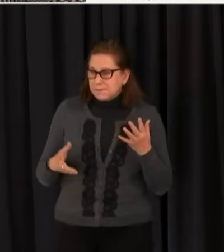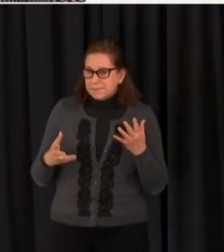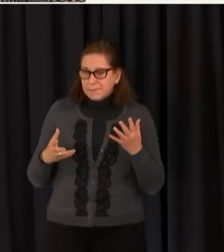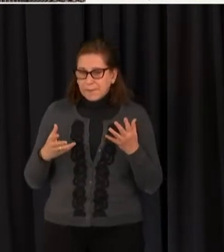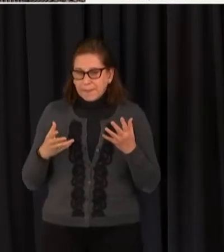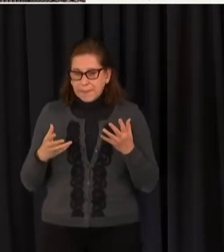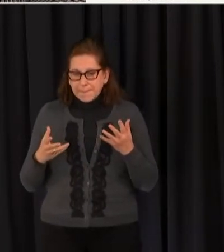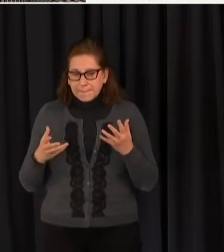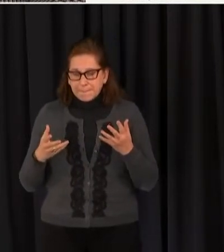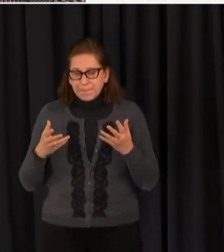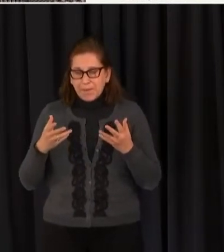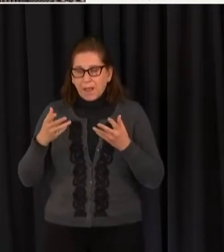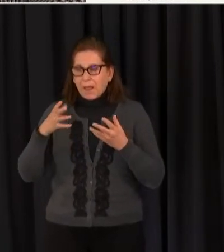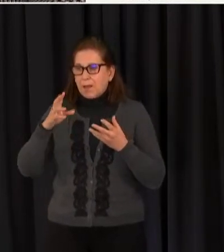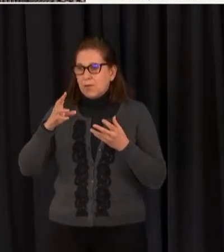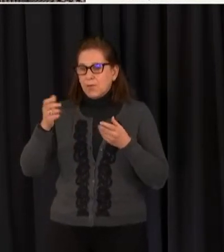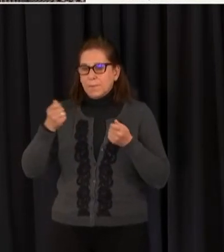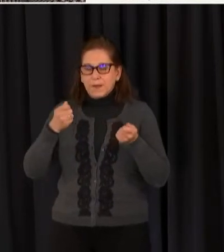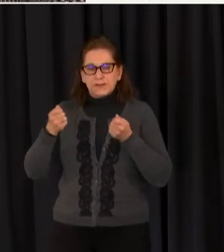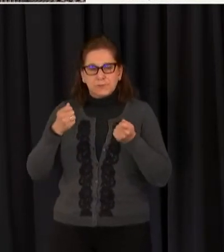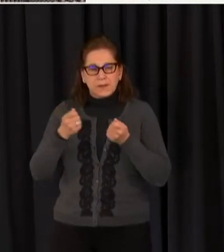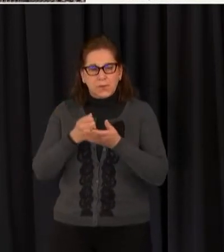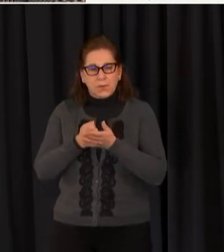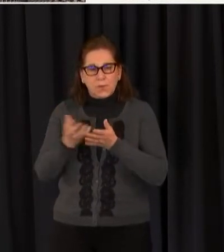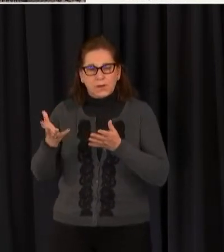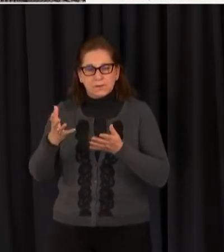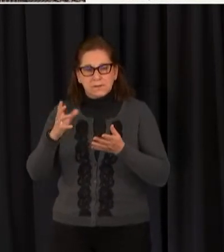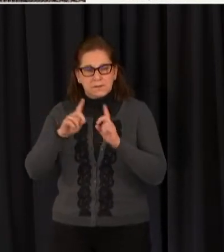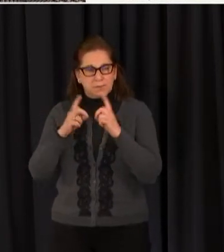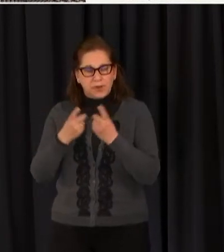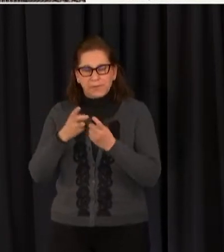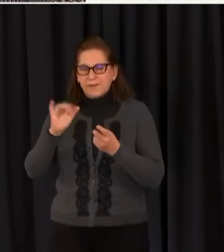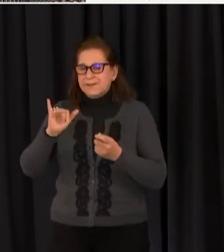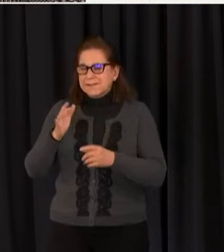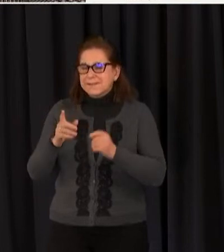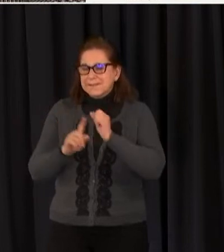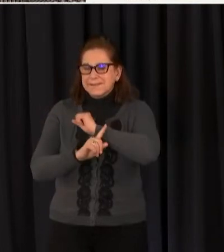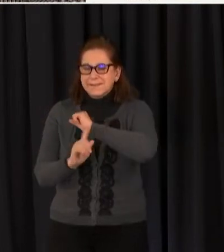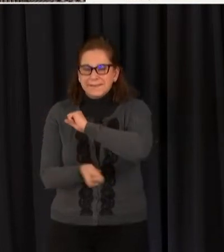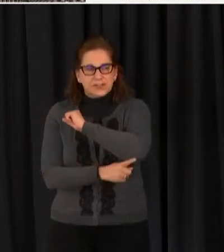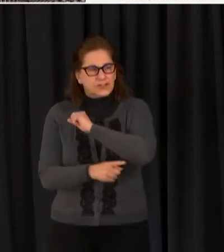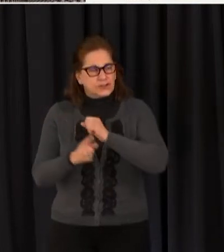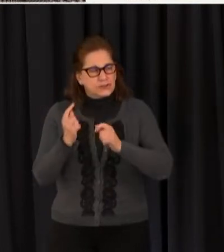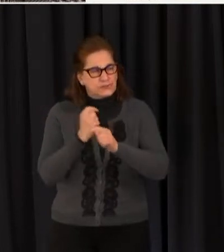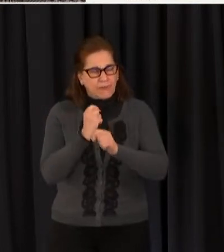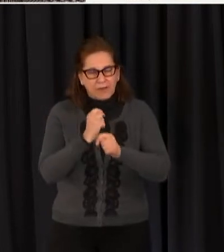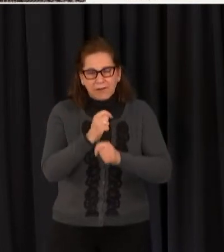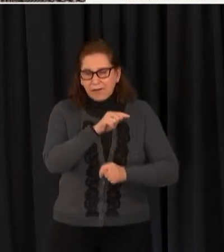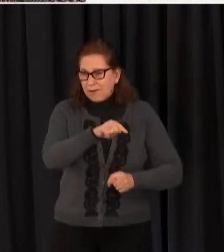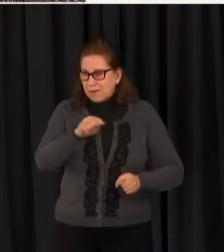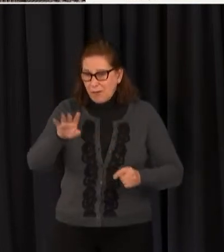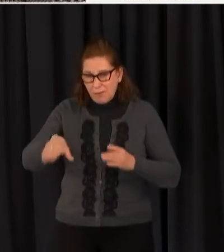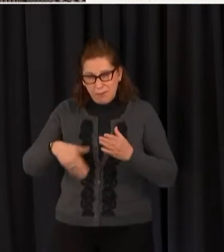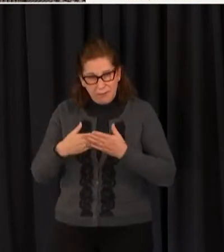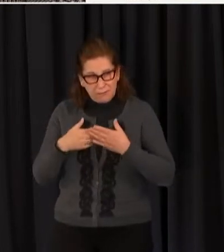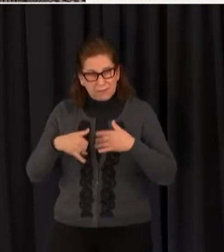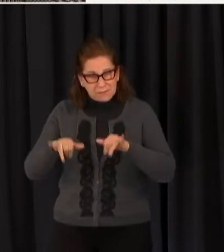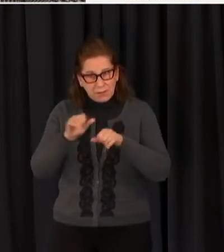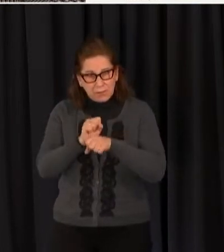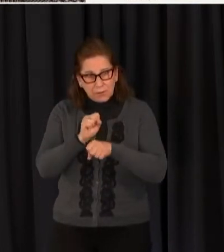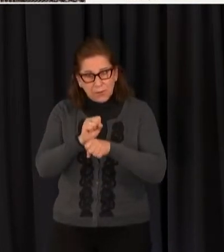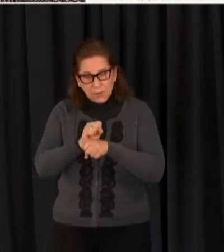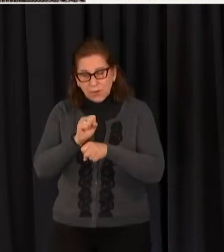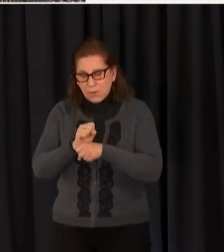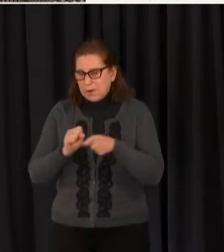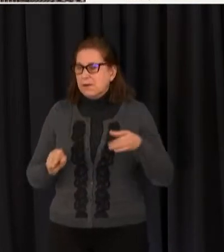health, human, and social services organizations who have not already become eligible because they are not part of the outreach teams, but otherwise